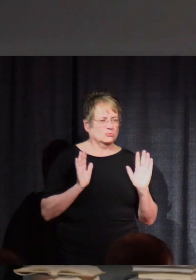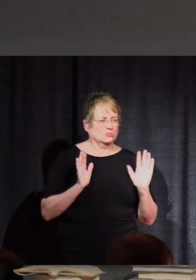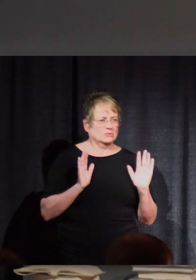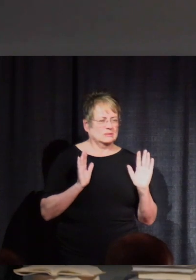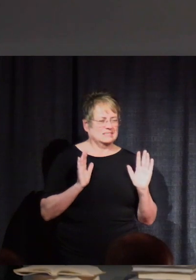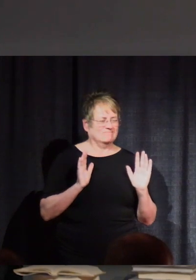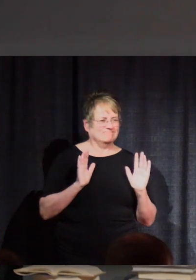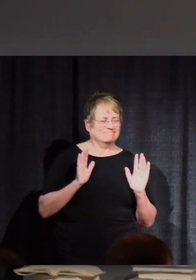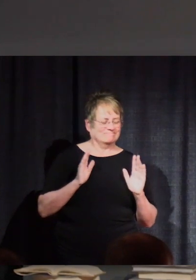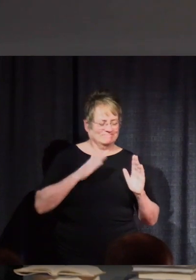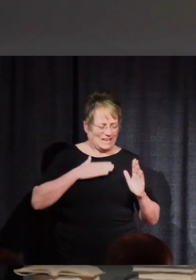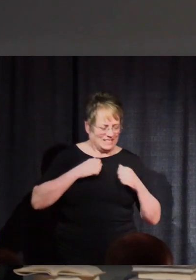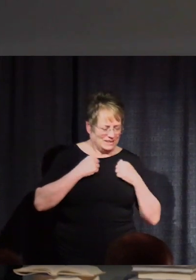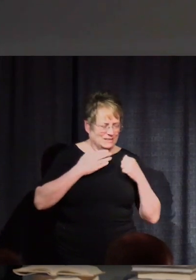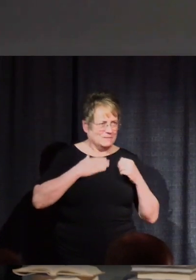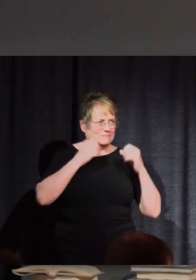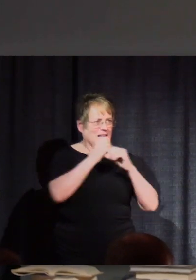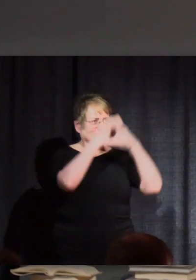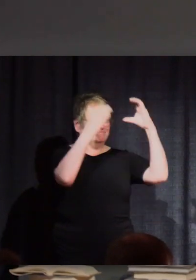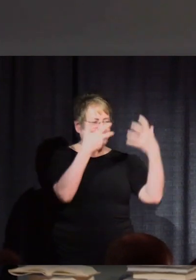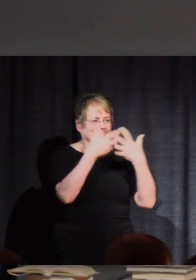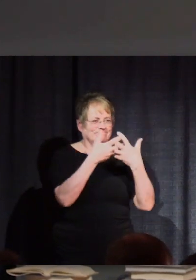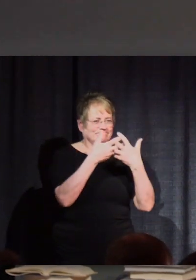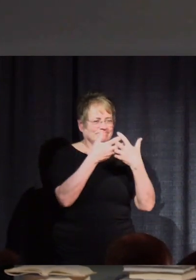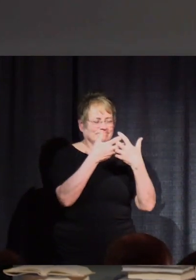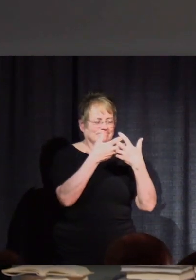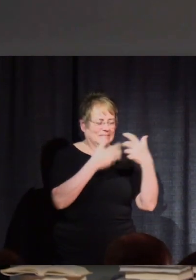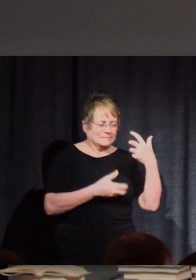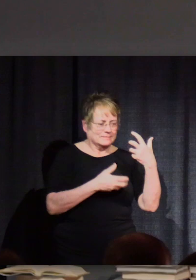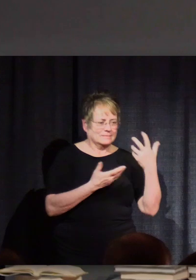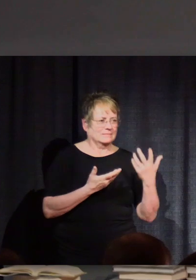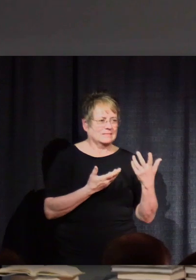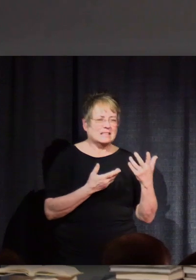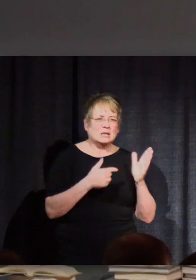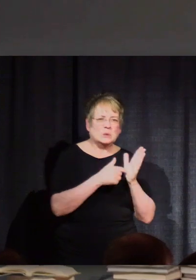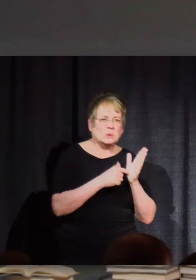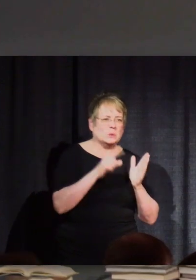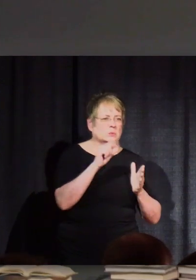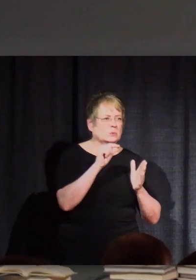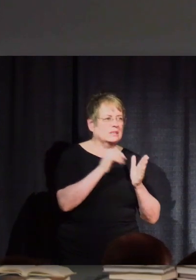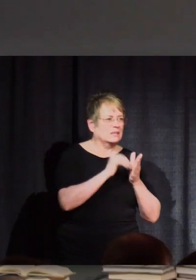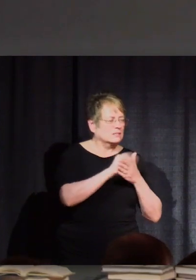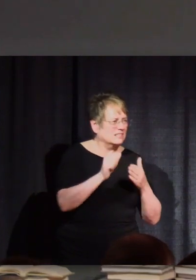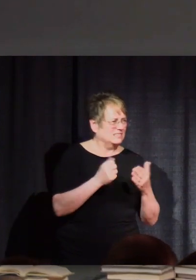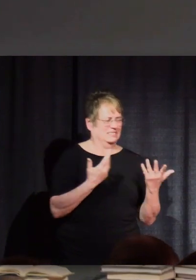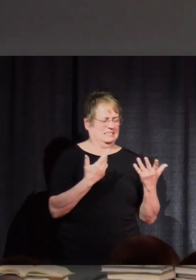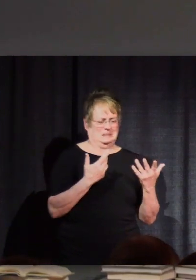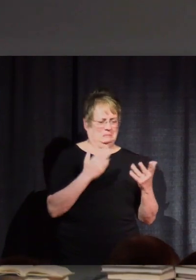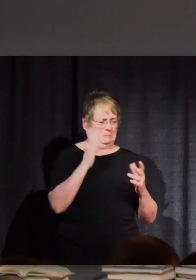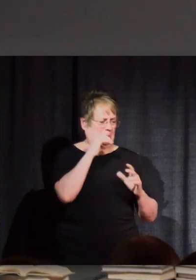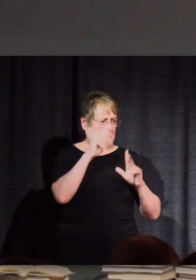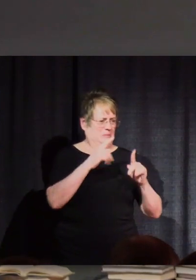envisioned. I was 20 grand in debt, had random people messaging me about money that he